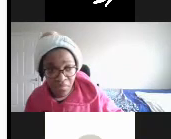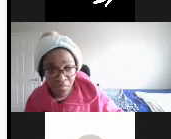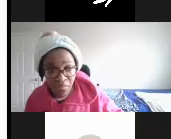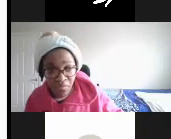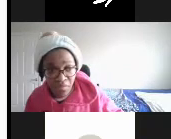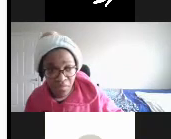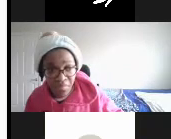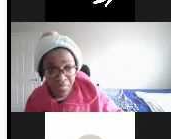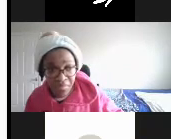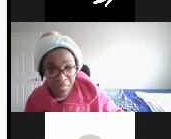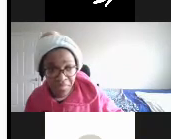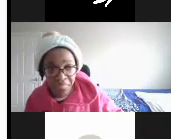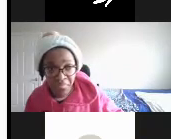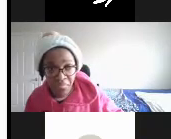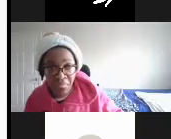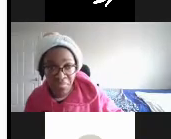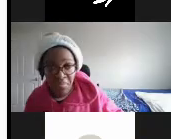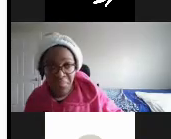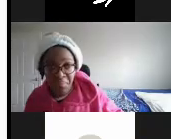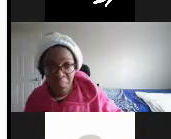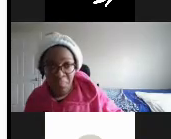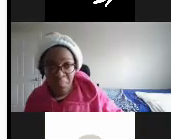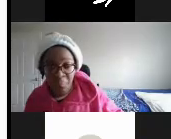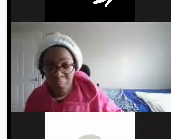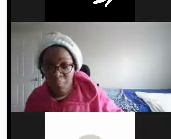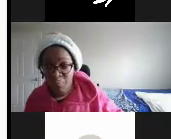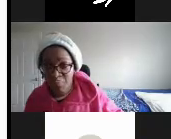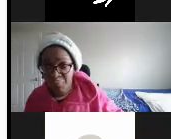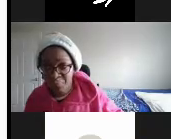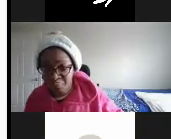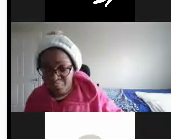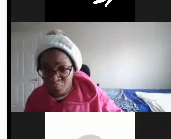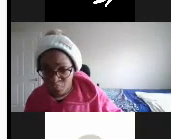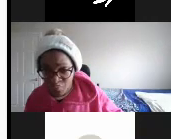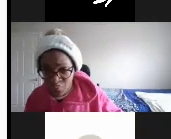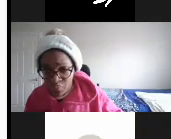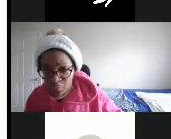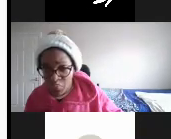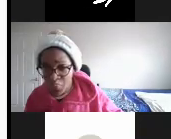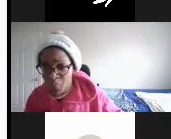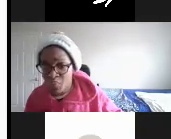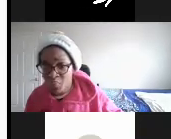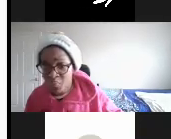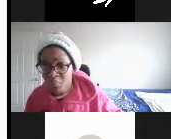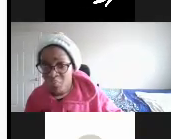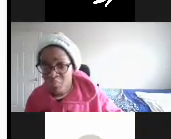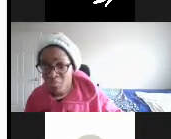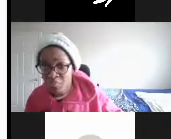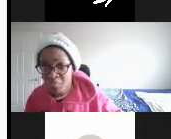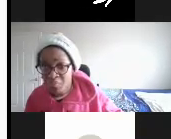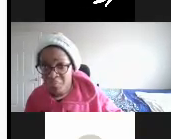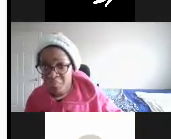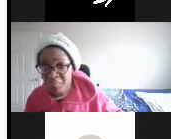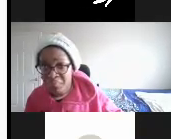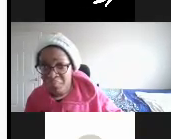Hassan. That will be 12 o'clock Eastern for what we're calling office hours. And we do these